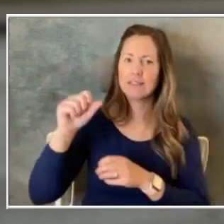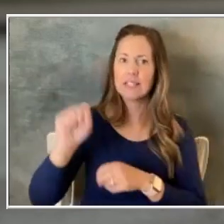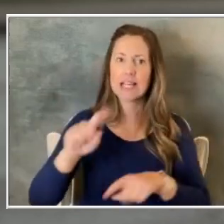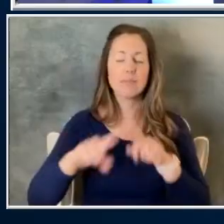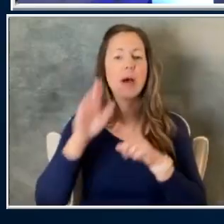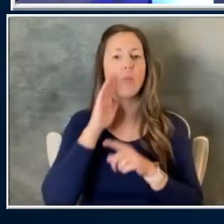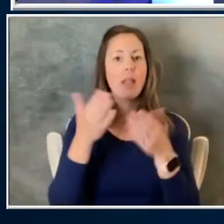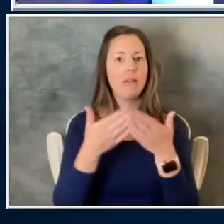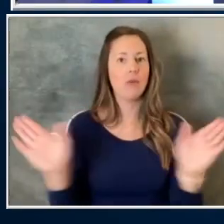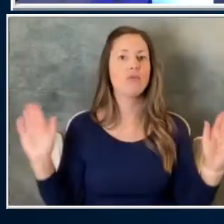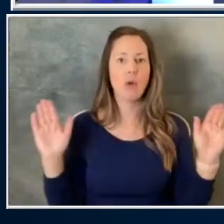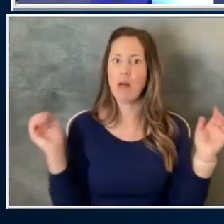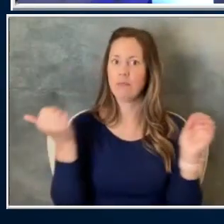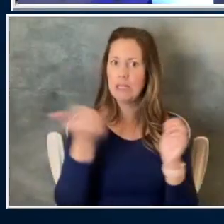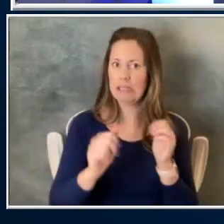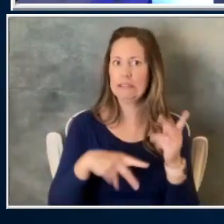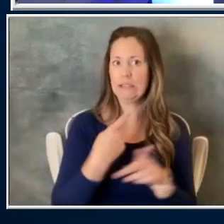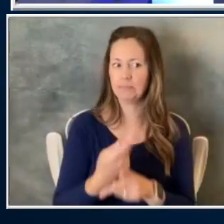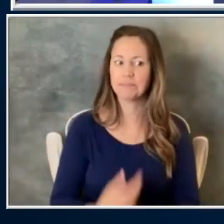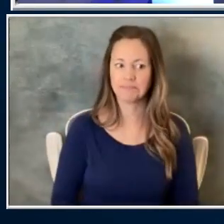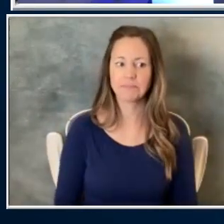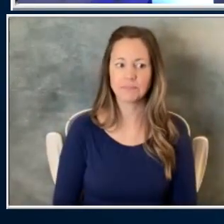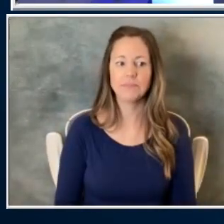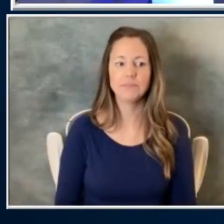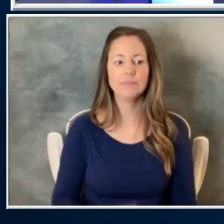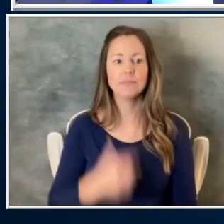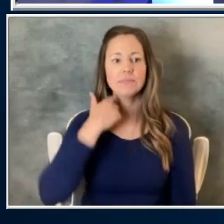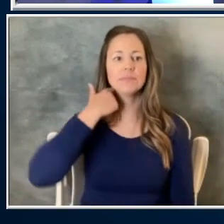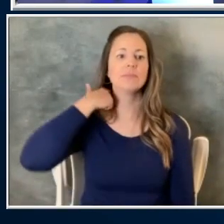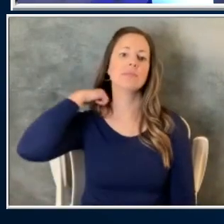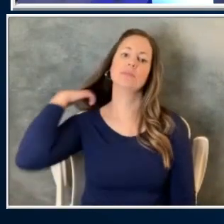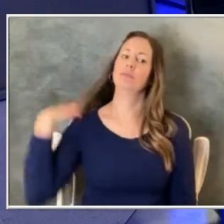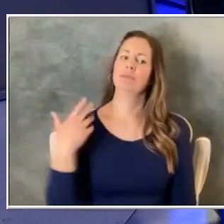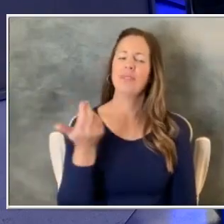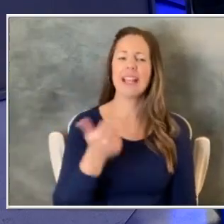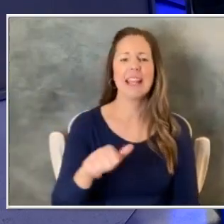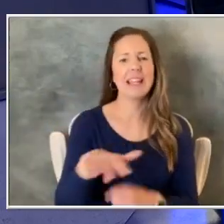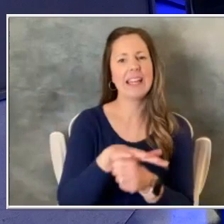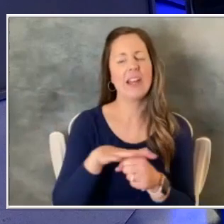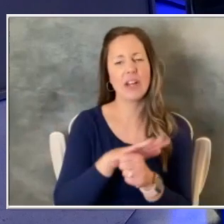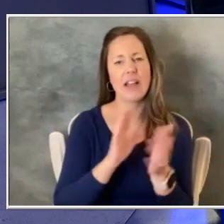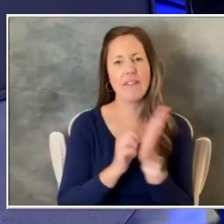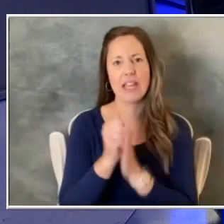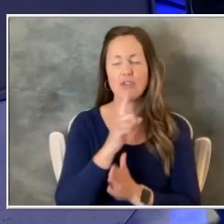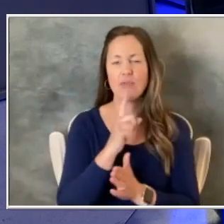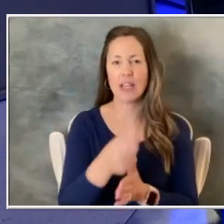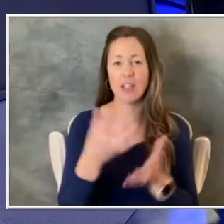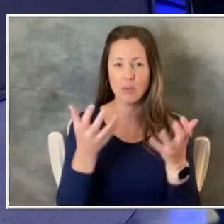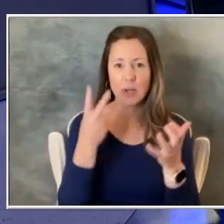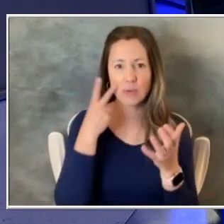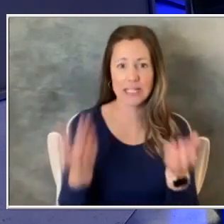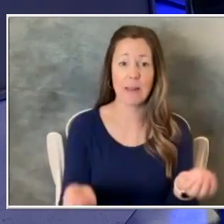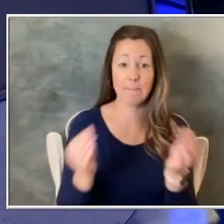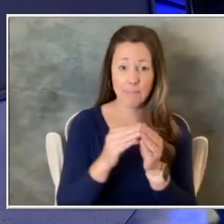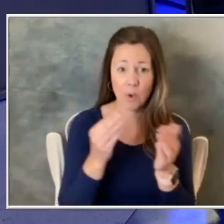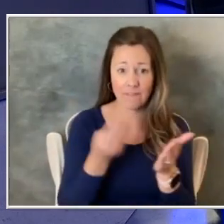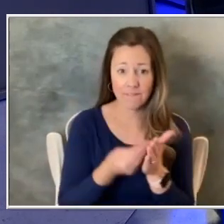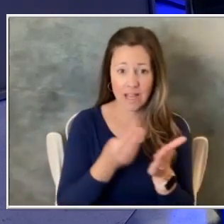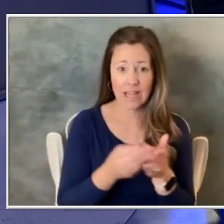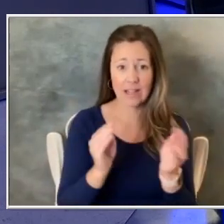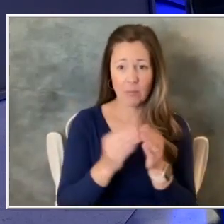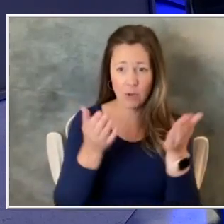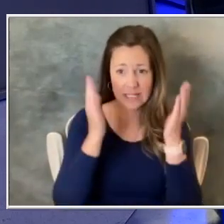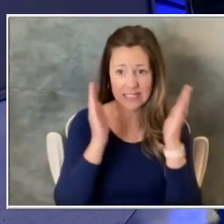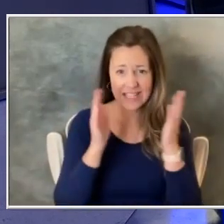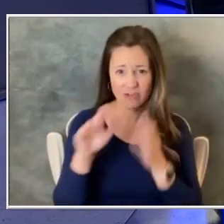cancer. Erica wants to know, Dr. Jensen, is there any area of cancer that you would like to see get more funding, more attention?